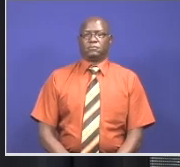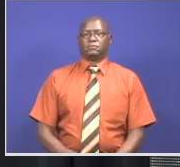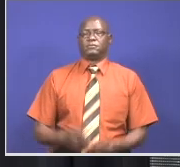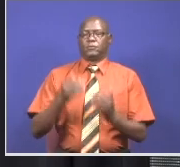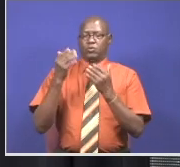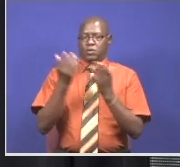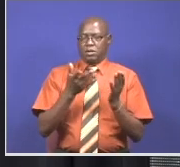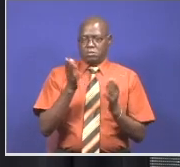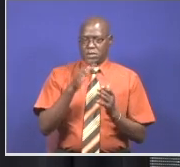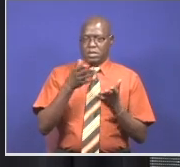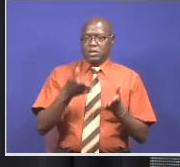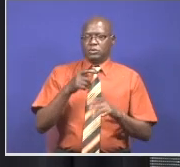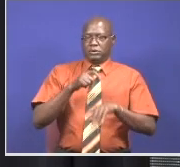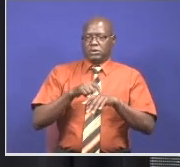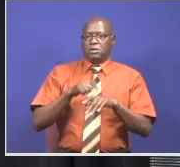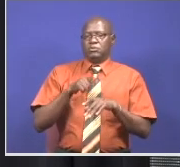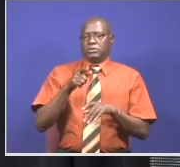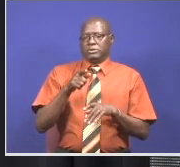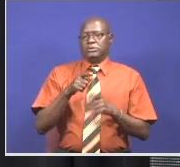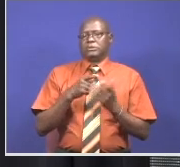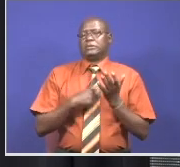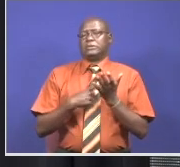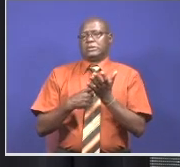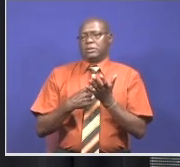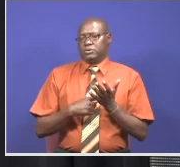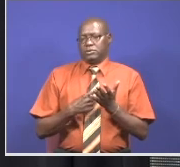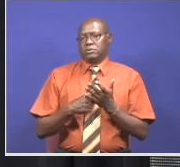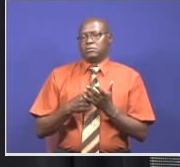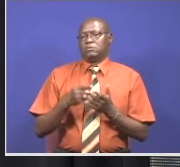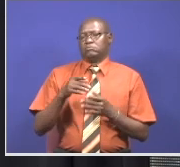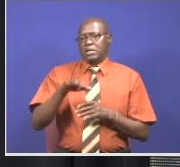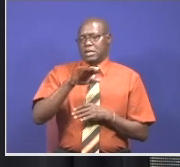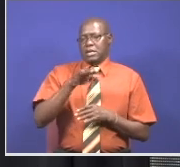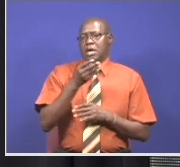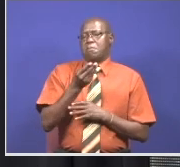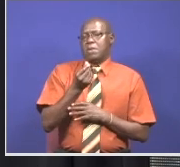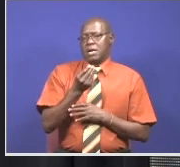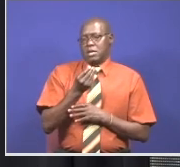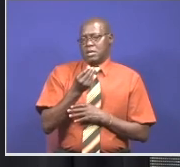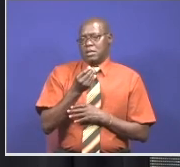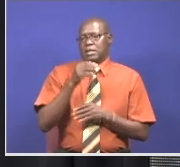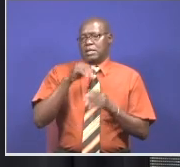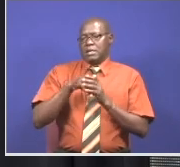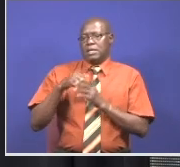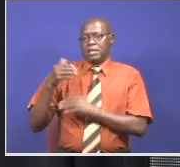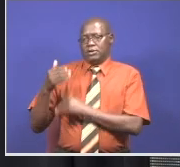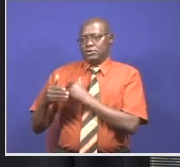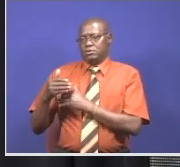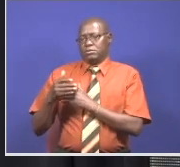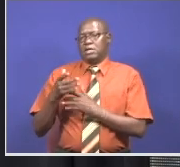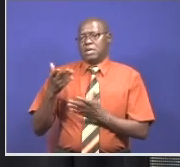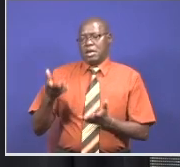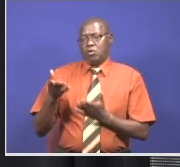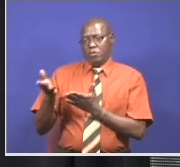Welcome back, and it's time for that discussion on the money factor in relationships. And joining us in studio